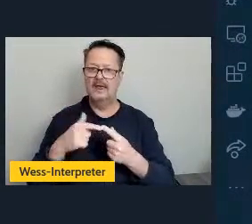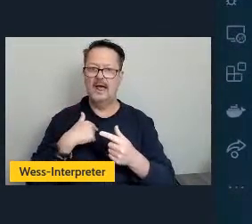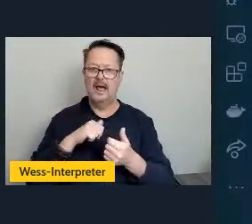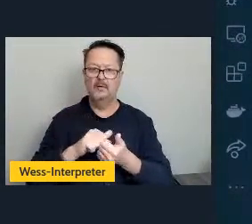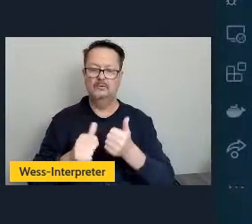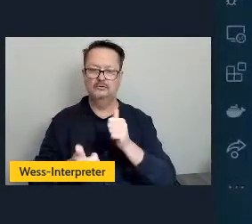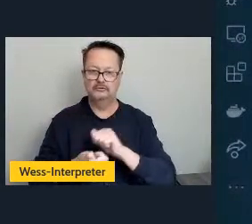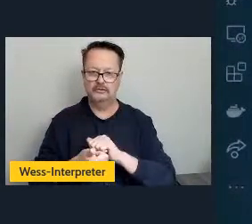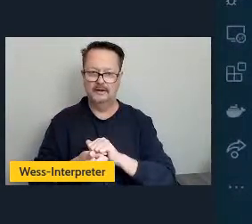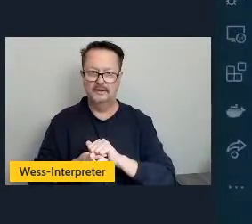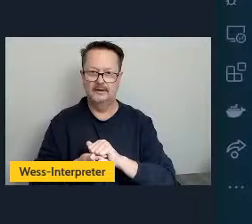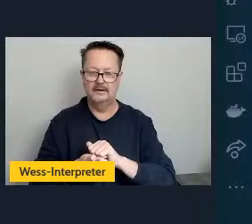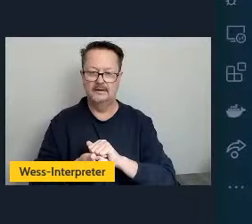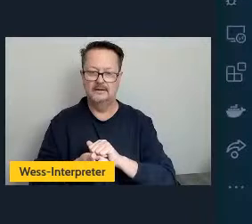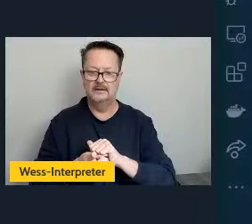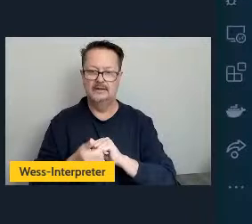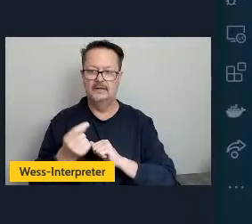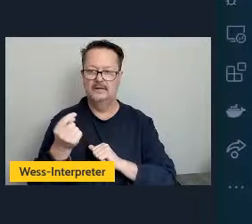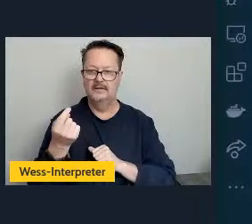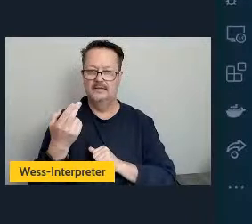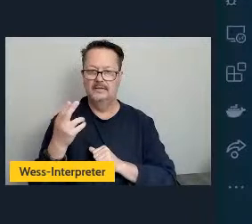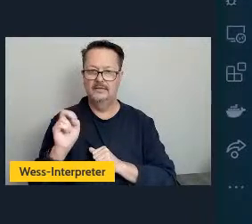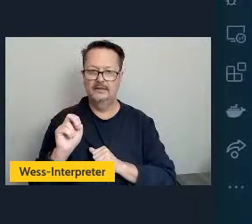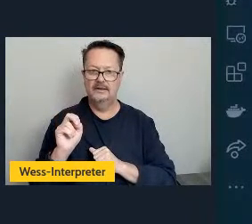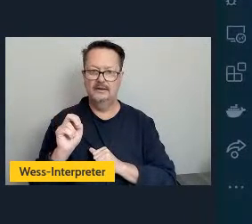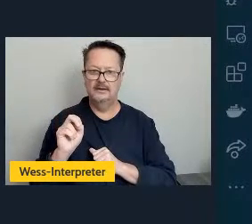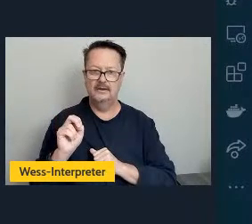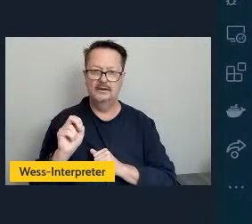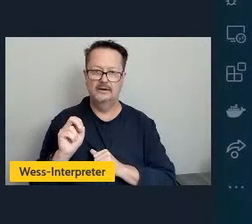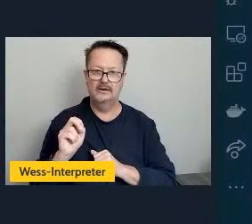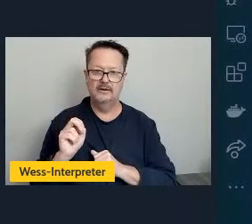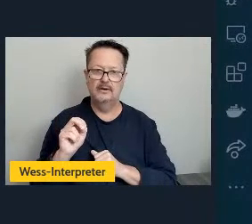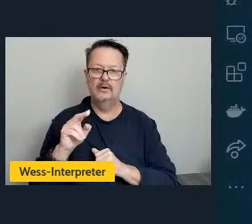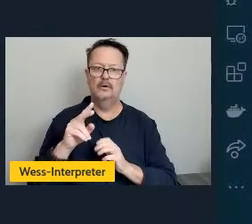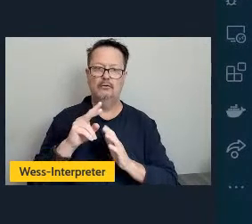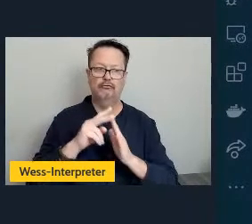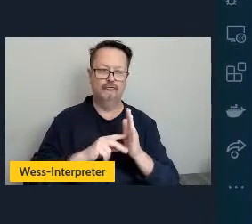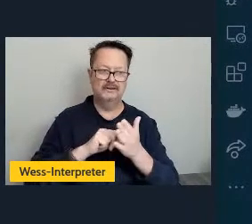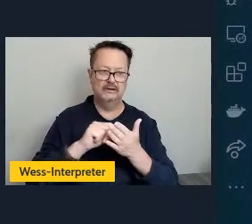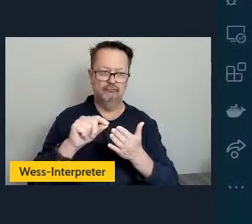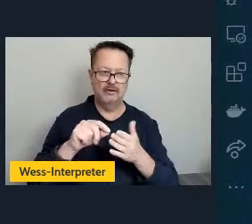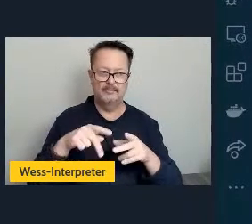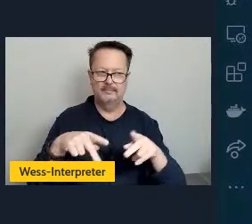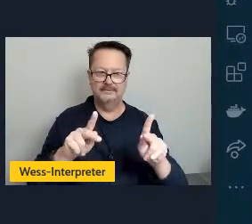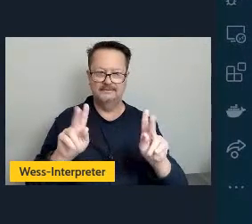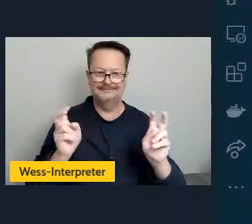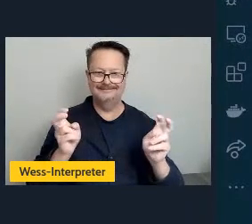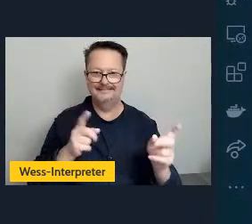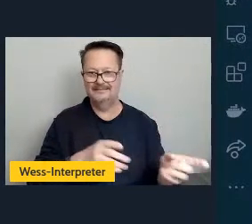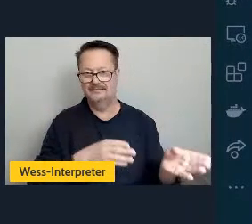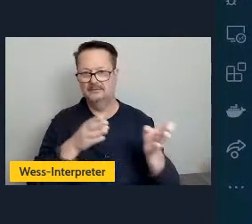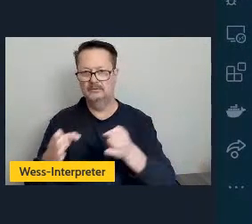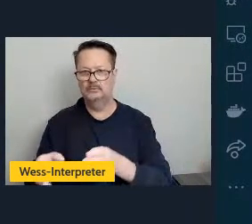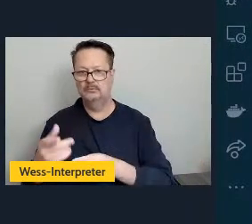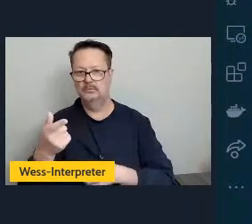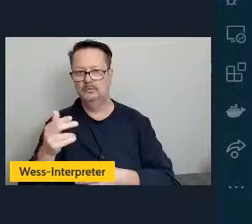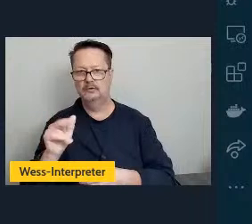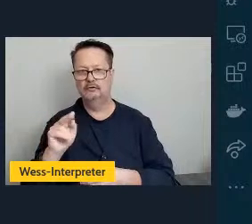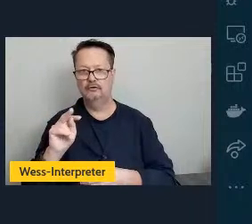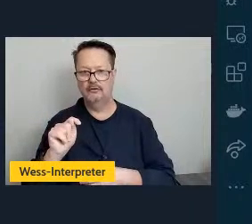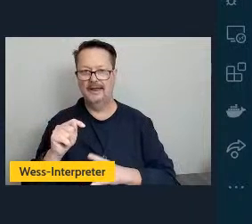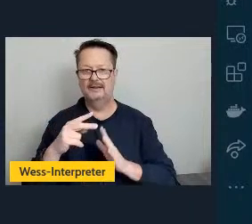change the read-write permission here to maybe just a grant